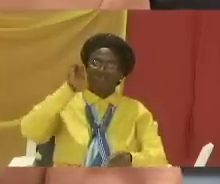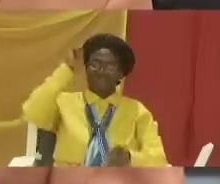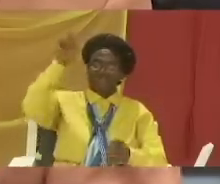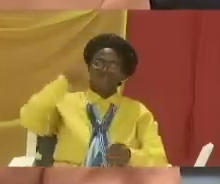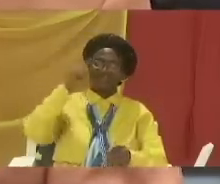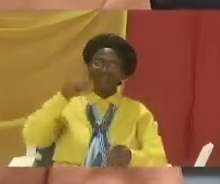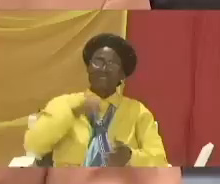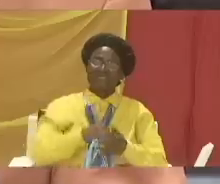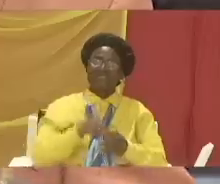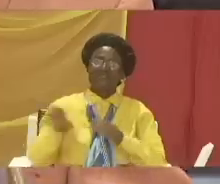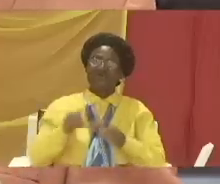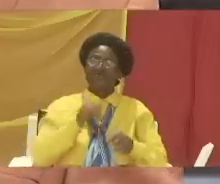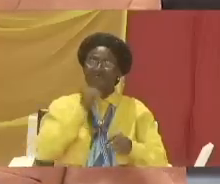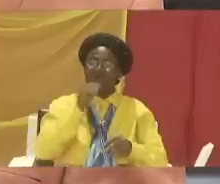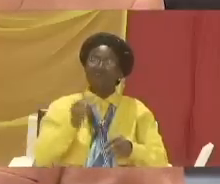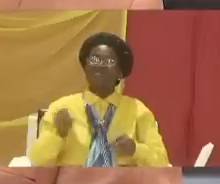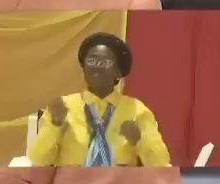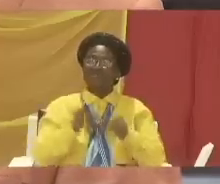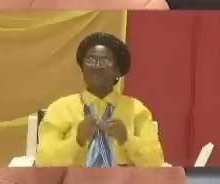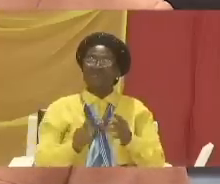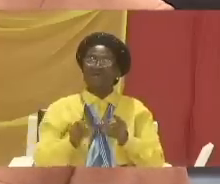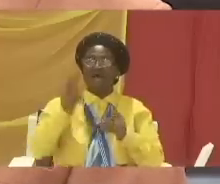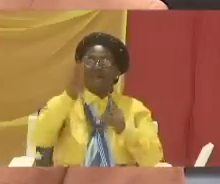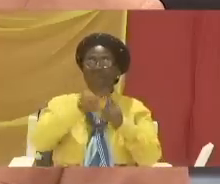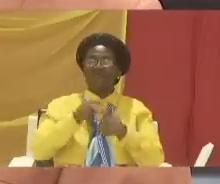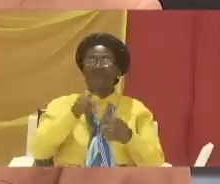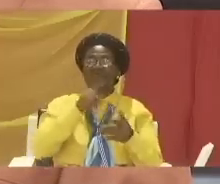appear what we are going to be like.